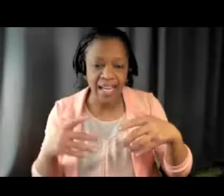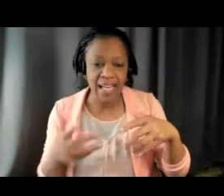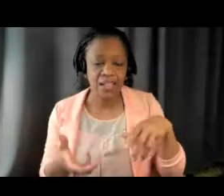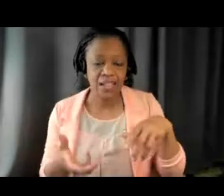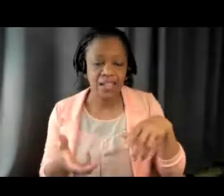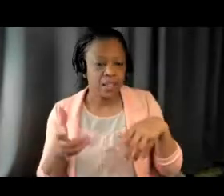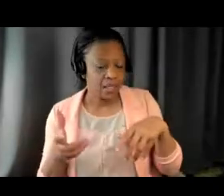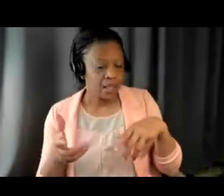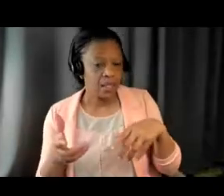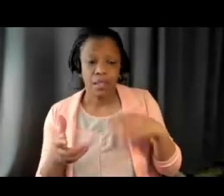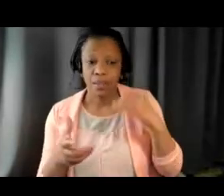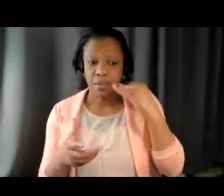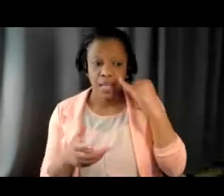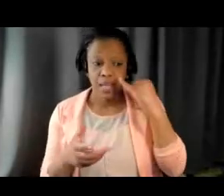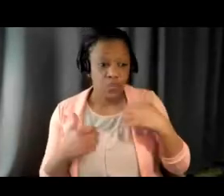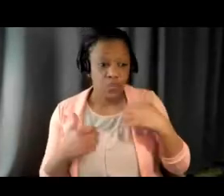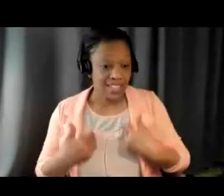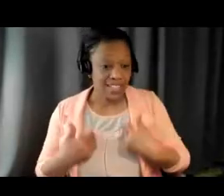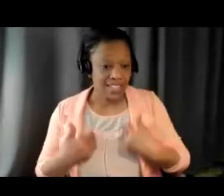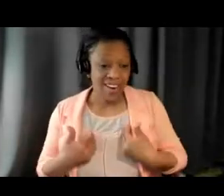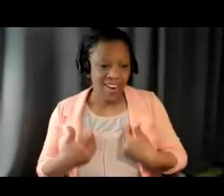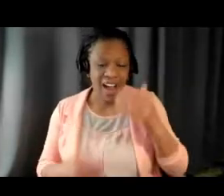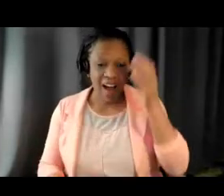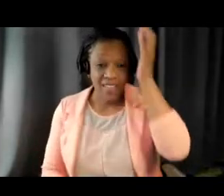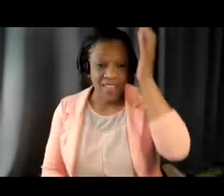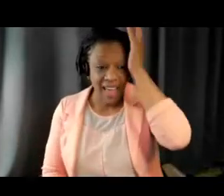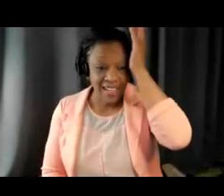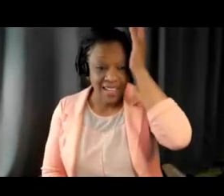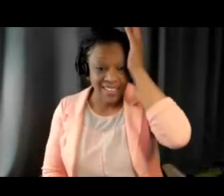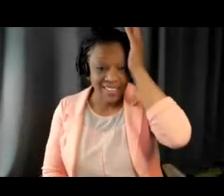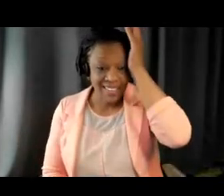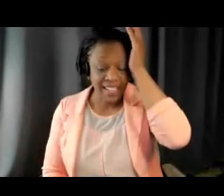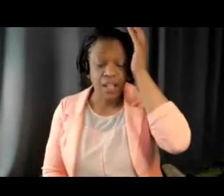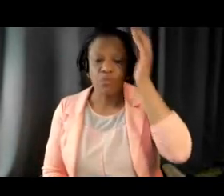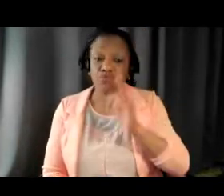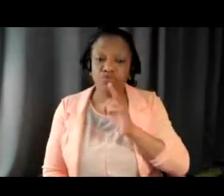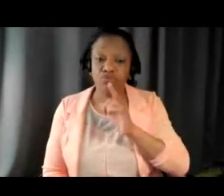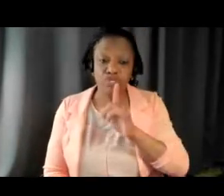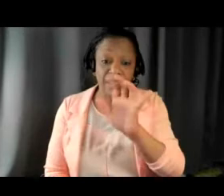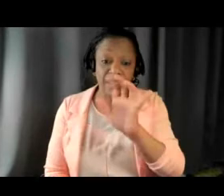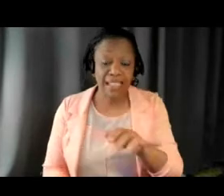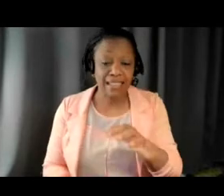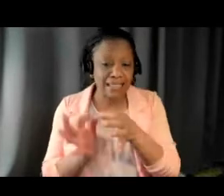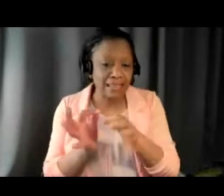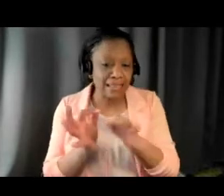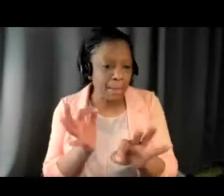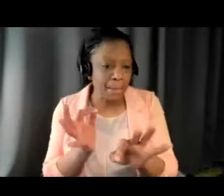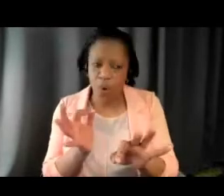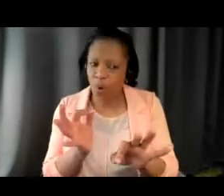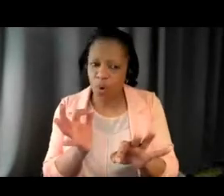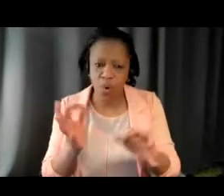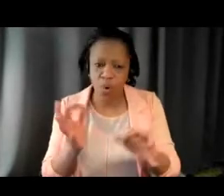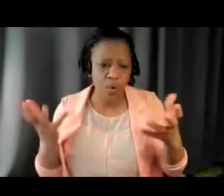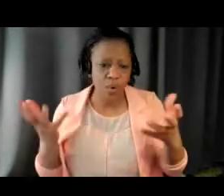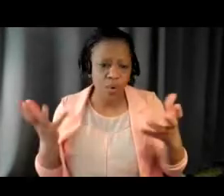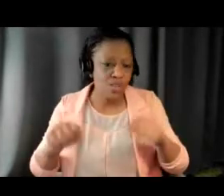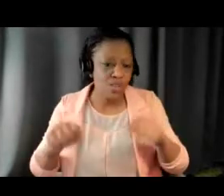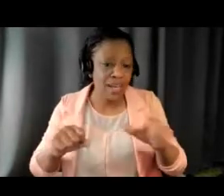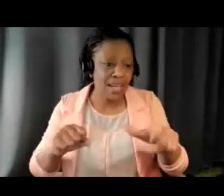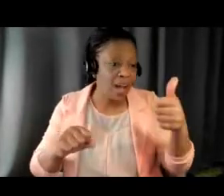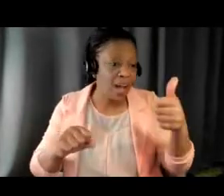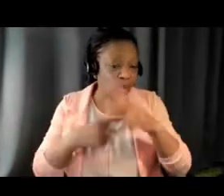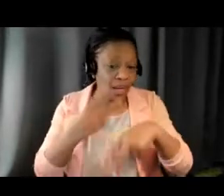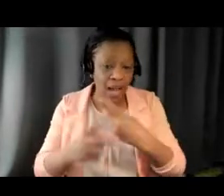of iceberg lettuce, it was that simple. Yeah. Just cube up some cucumbers. You can throw grape tomatoes in there. You can throw other tomatoes in